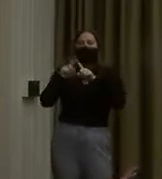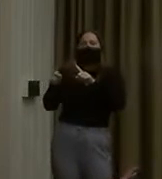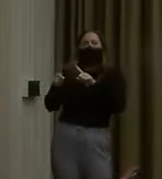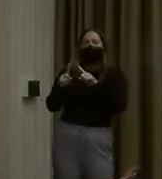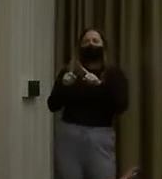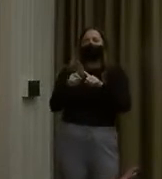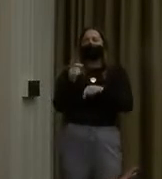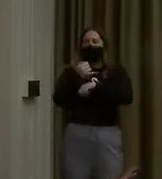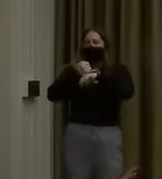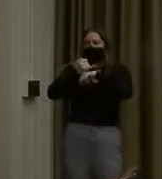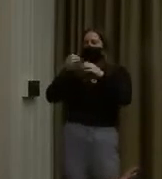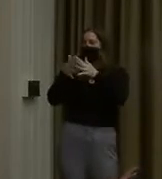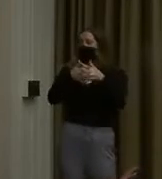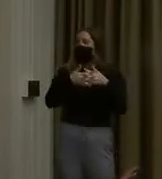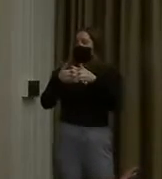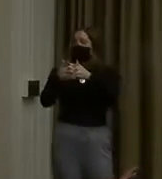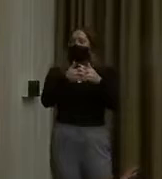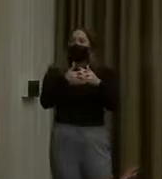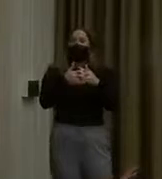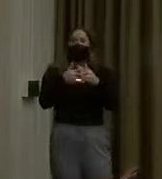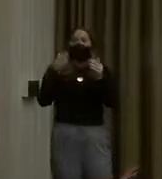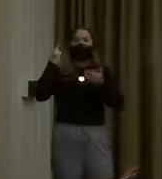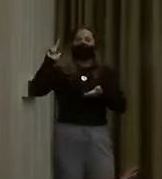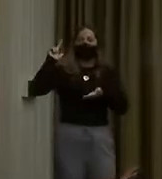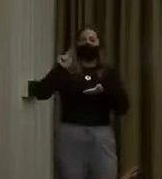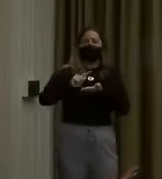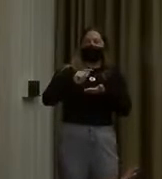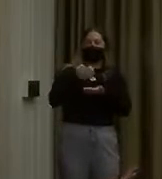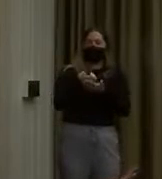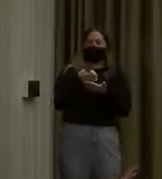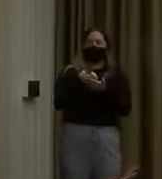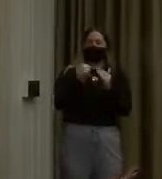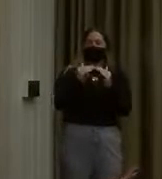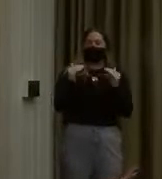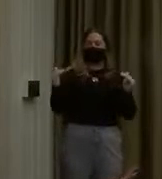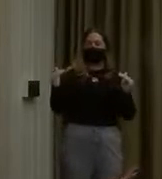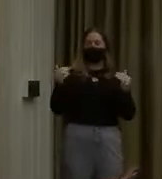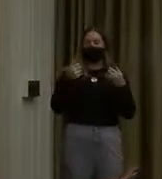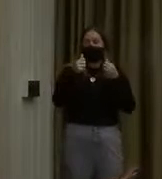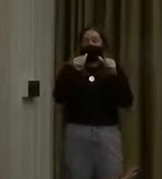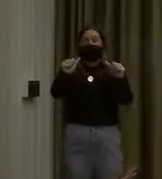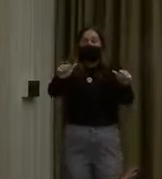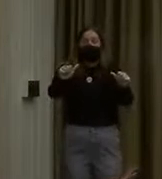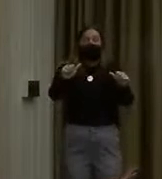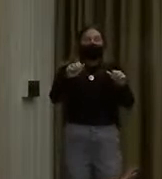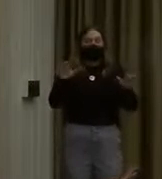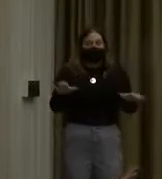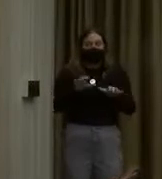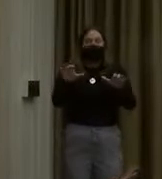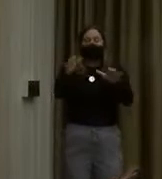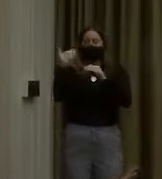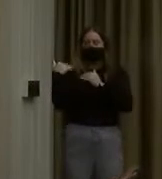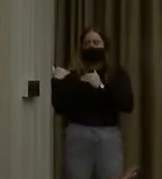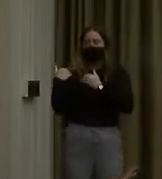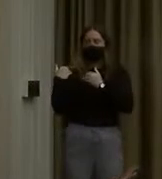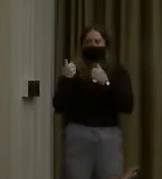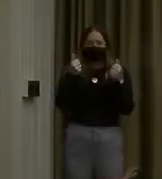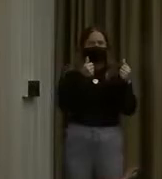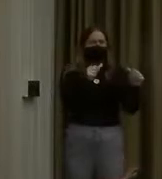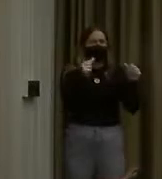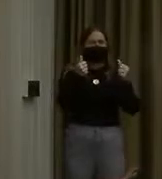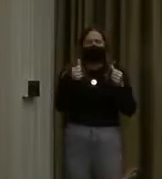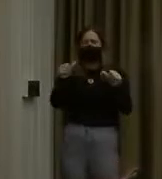Islander Americans, and lower socioeconomic status individuals try to act responsibly, there are always structural